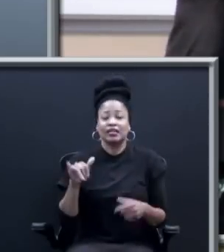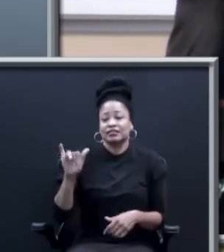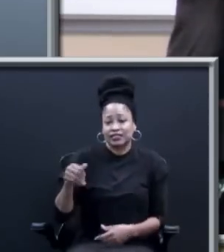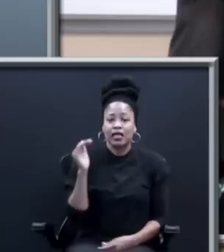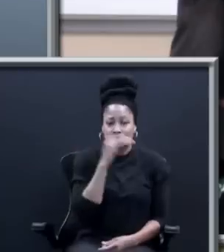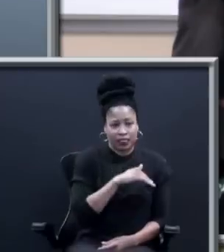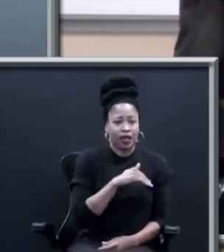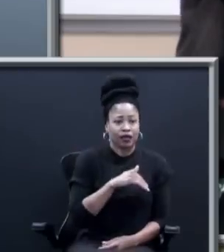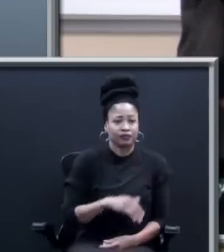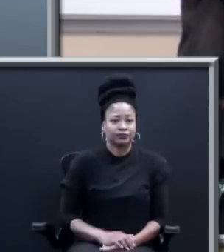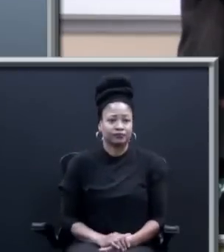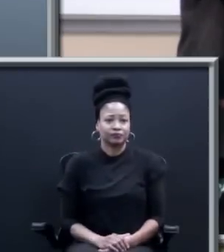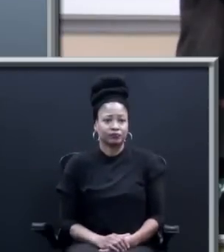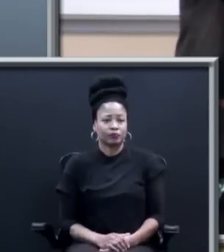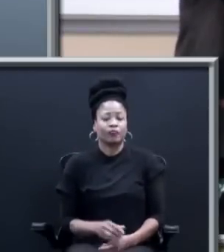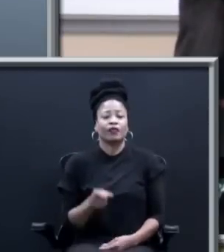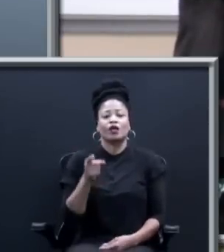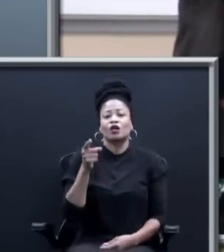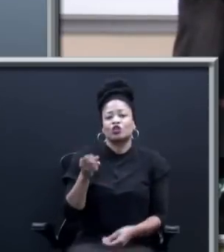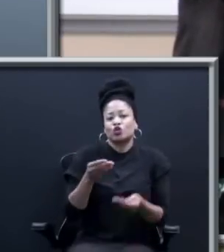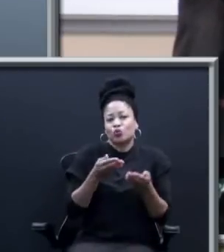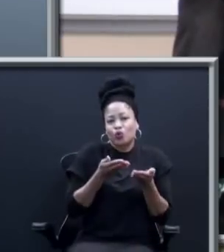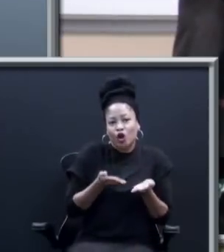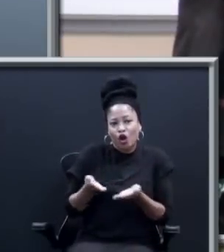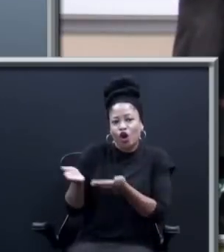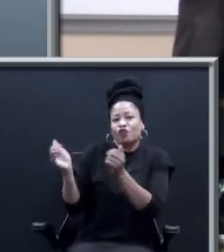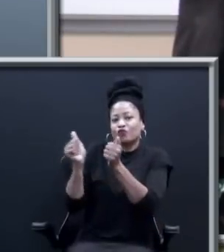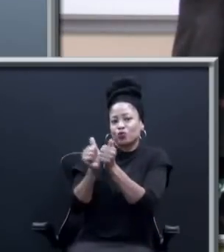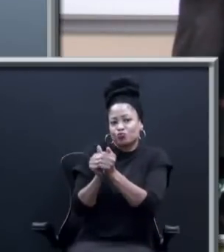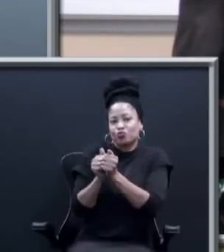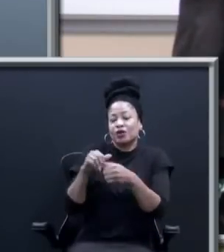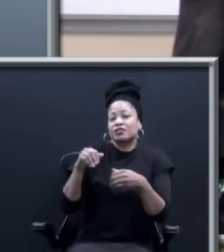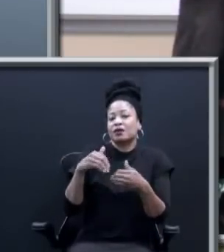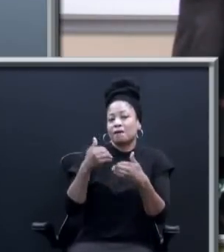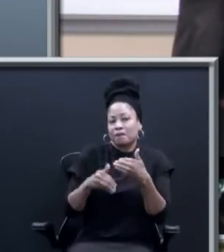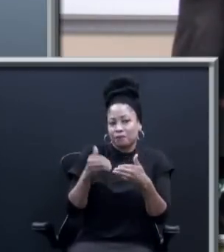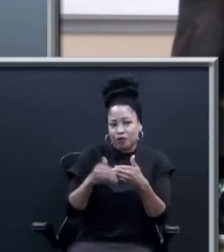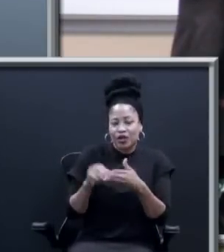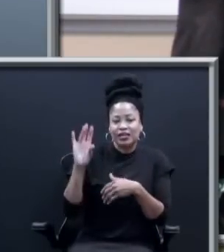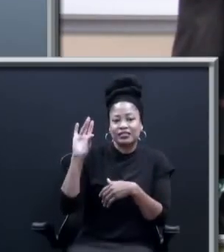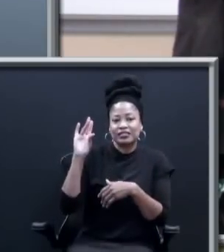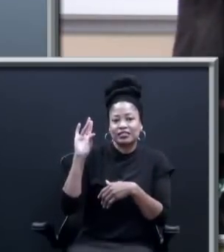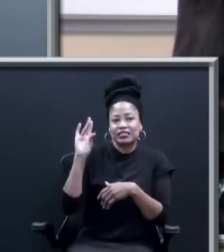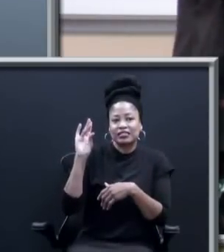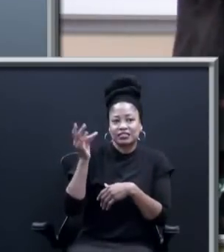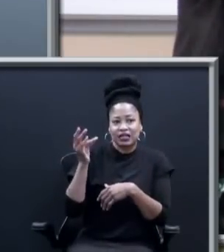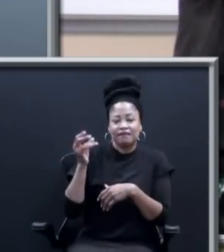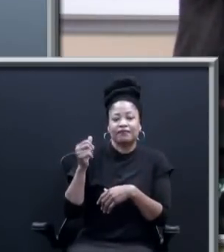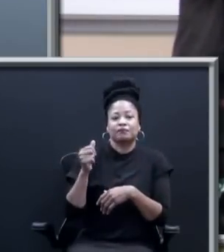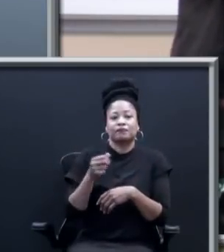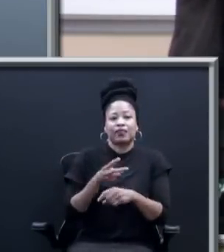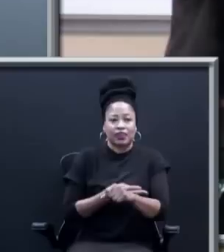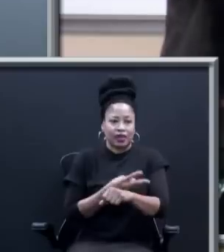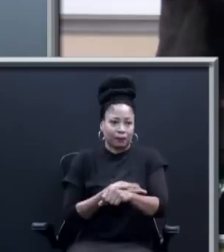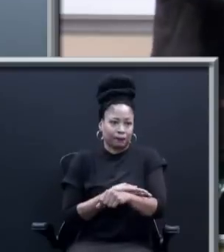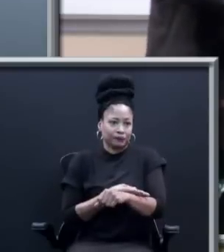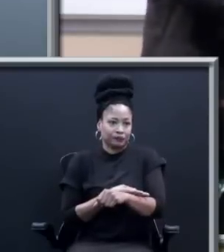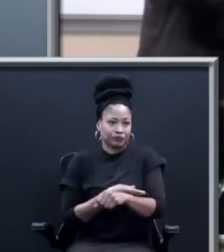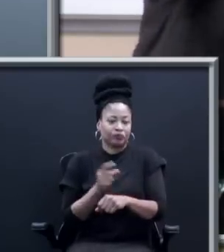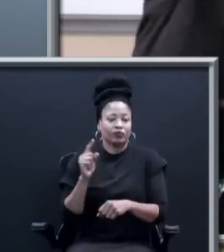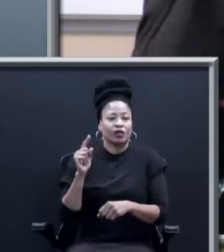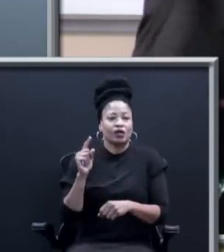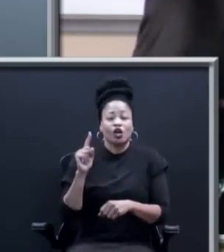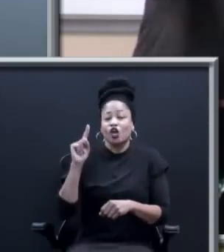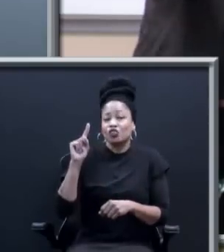Go ahead and read. And you shall offer with the bread 7 lambs without blemish. Now, the first thing, it was a